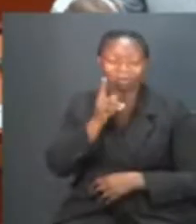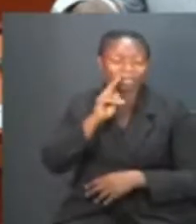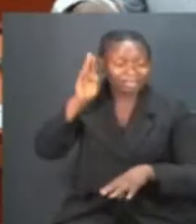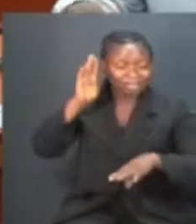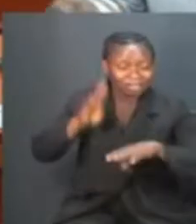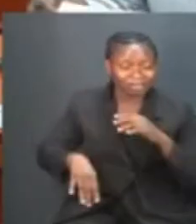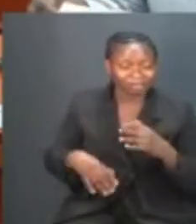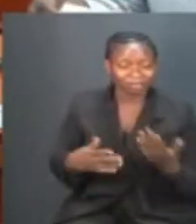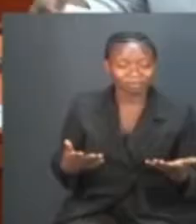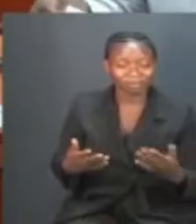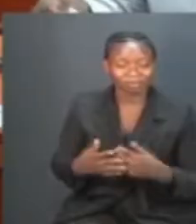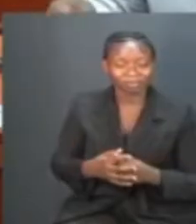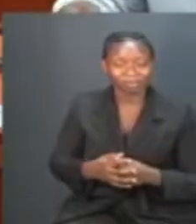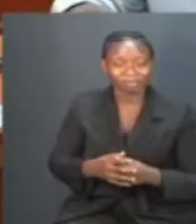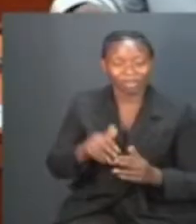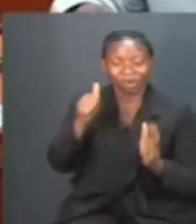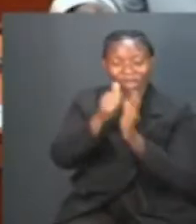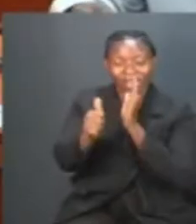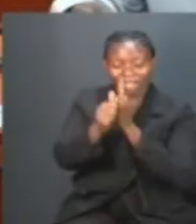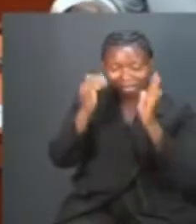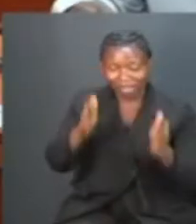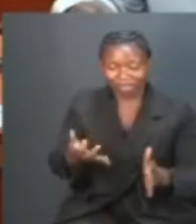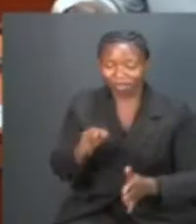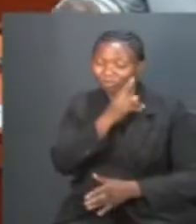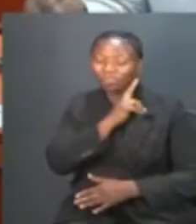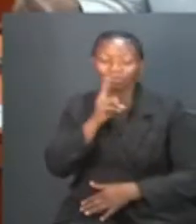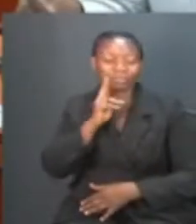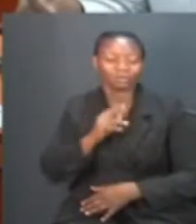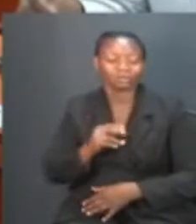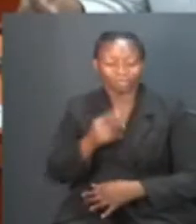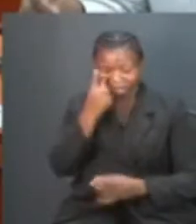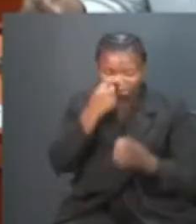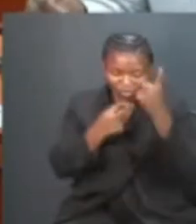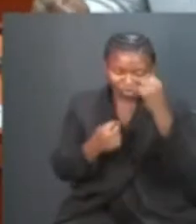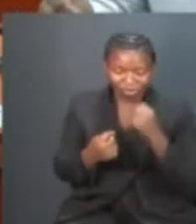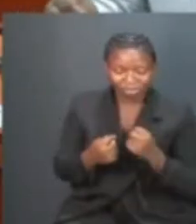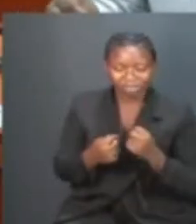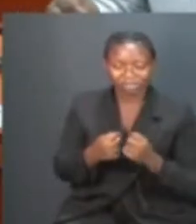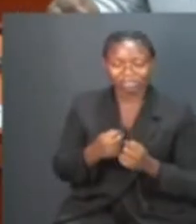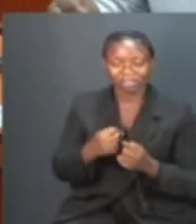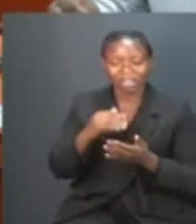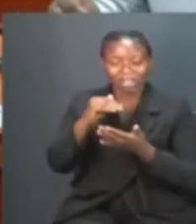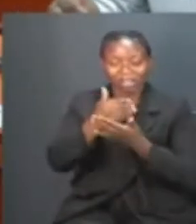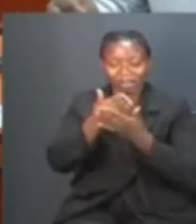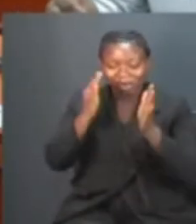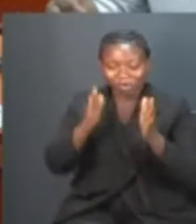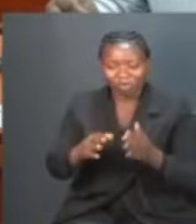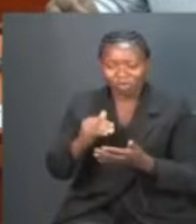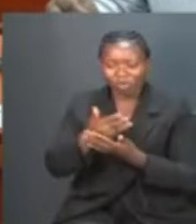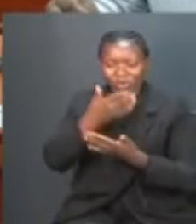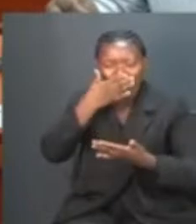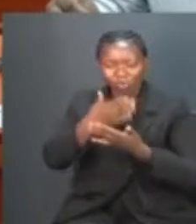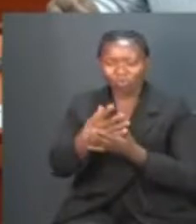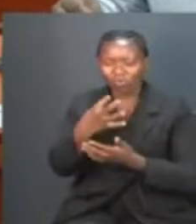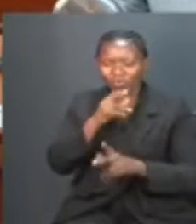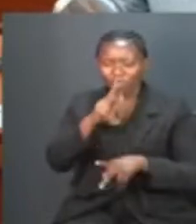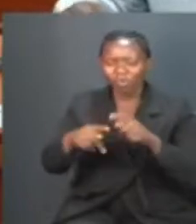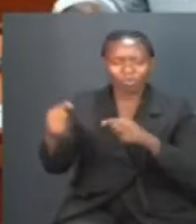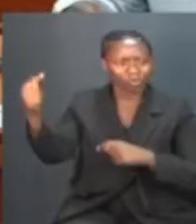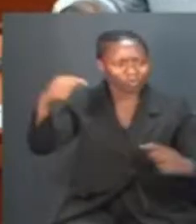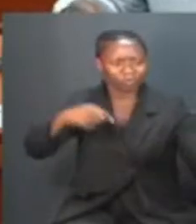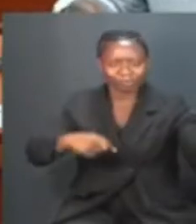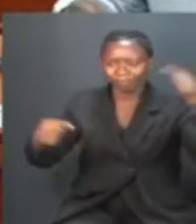cook, the accountant of the hotel. Because the real driver of the customers is the person